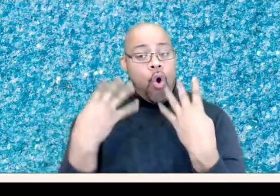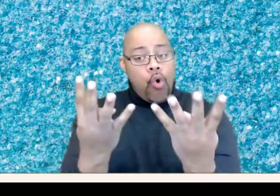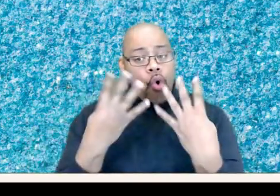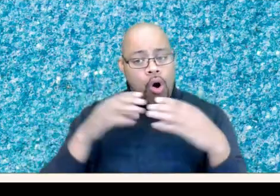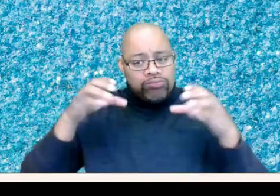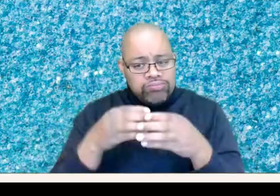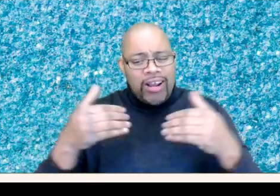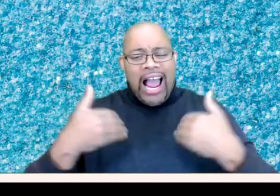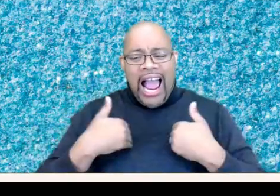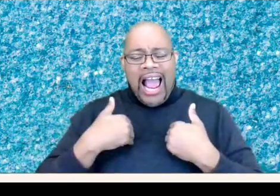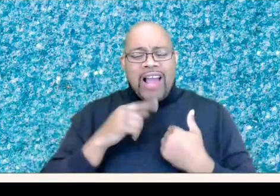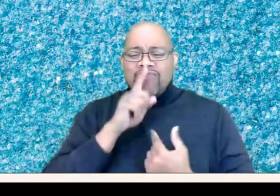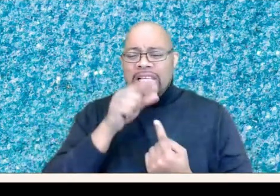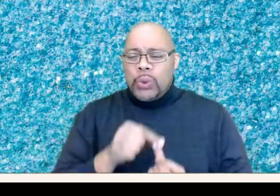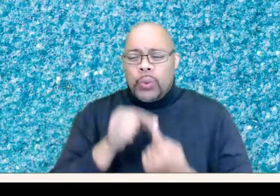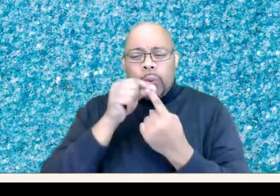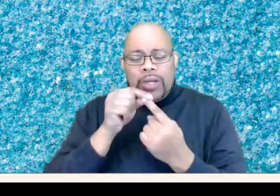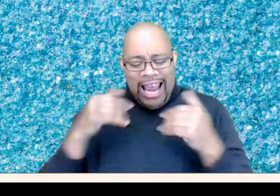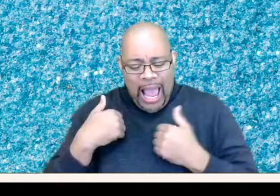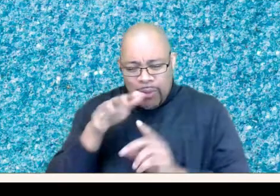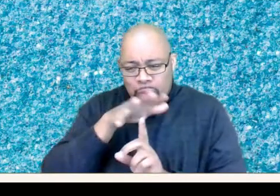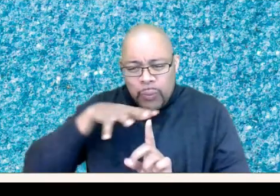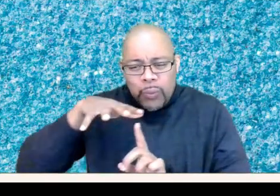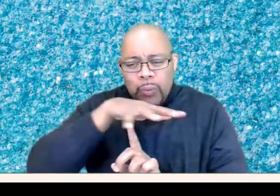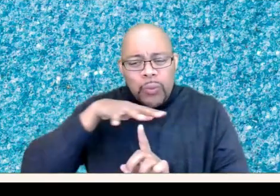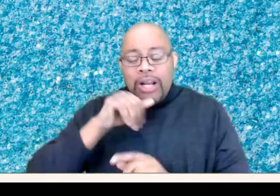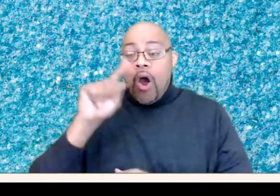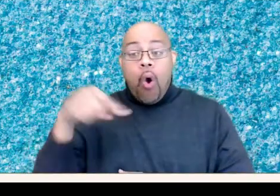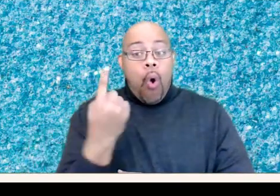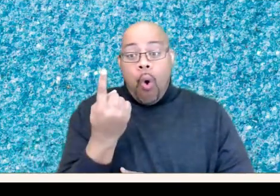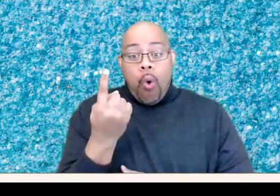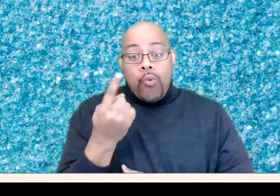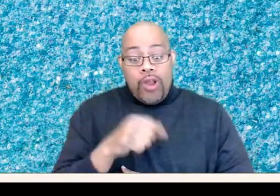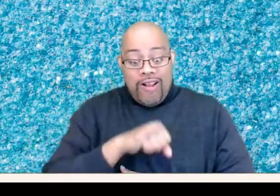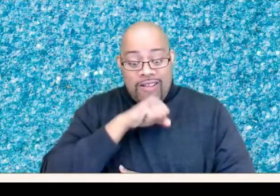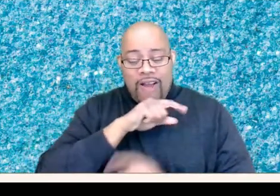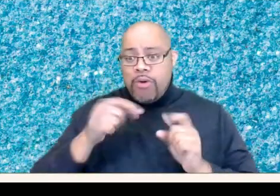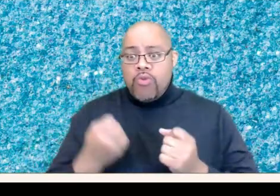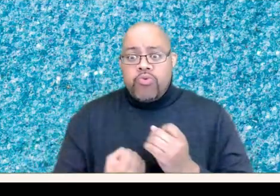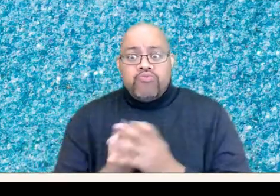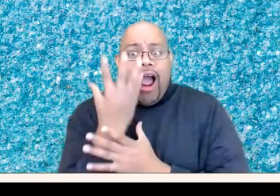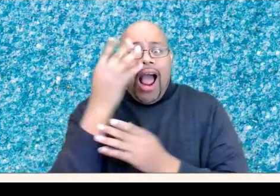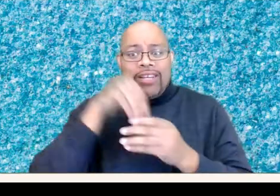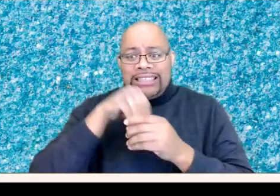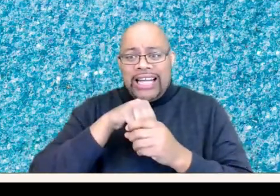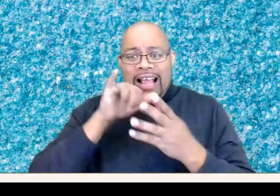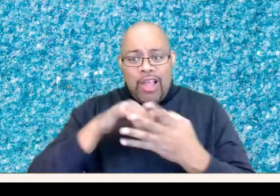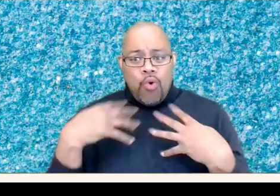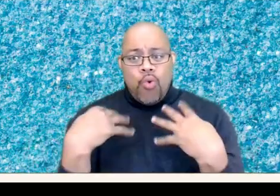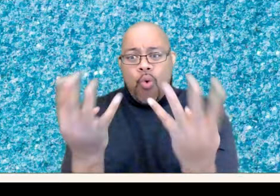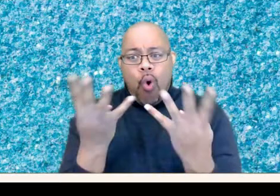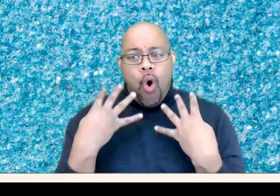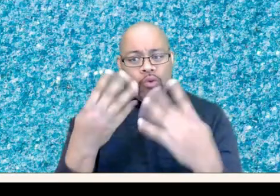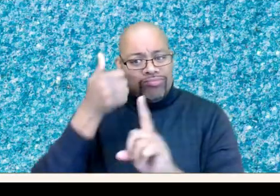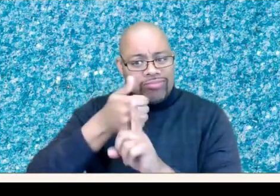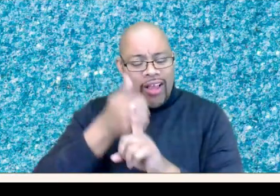colony contains a unique assemblage of microorganisms that not only like but thrive within the tissue of the coral colony